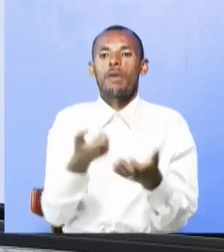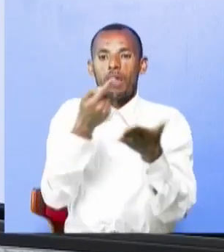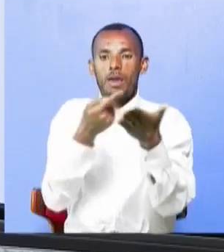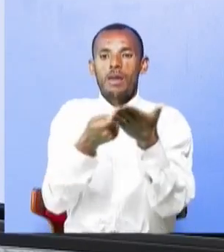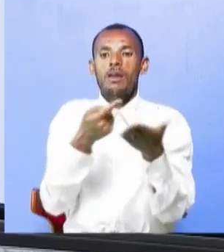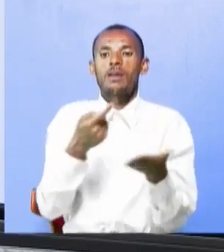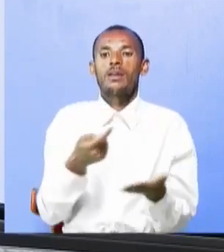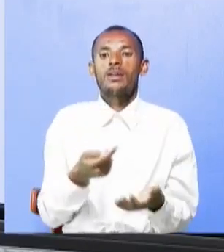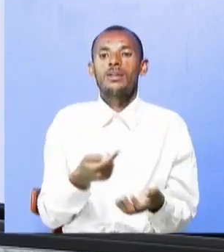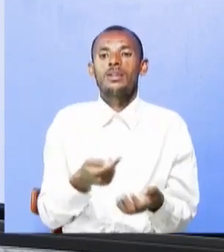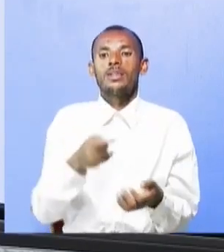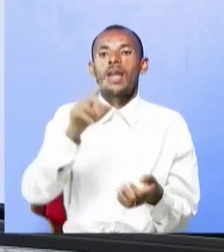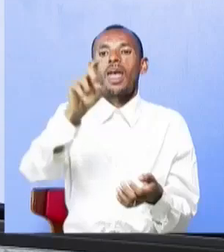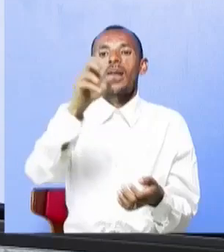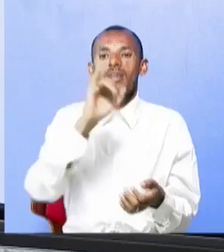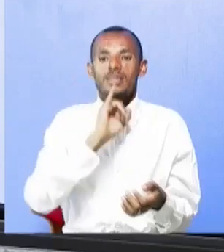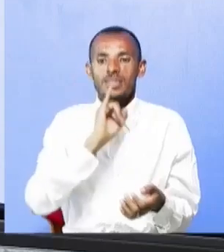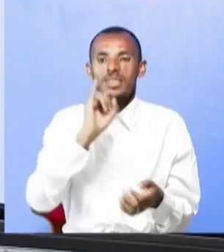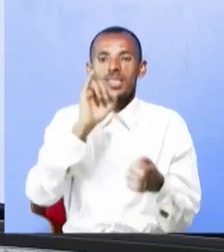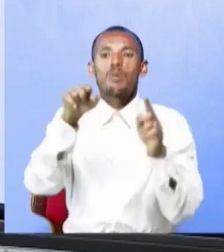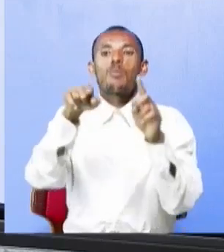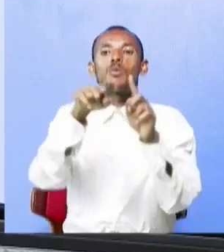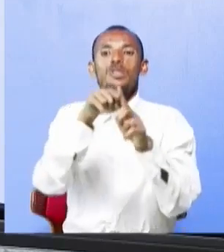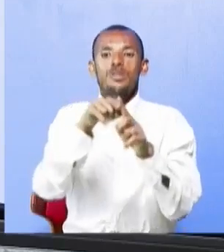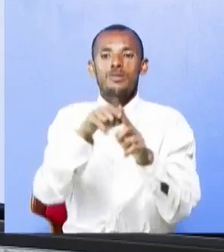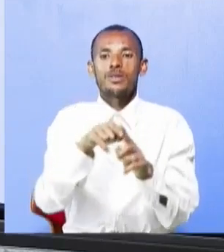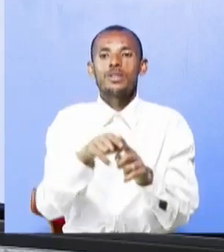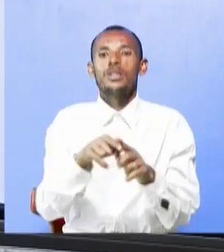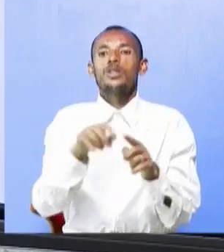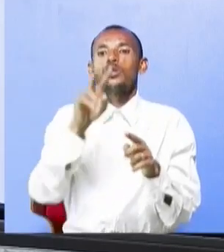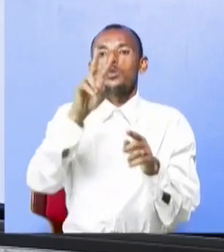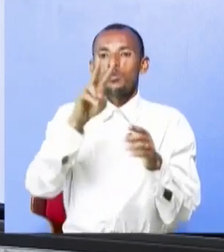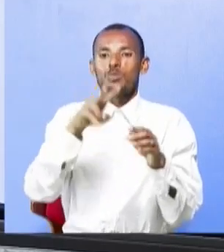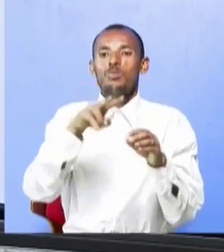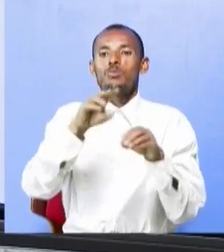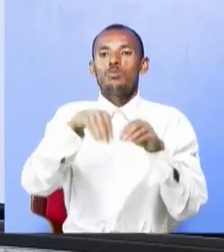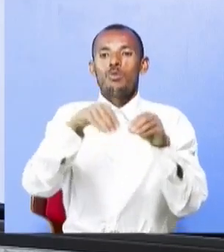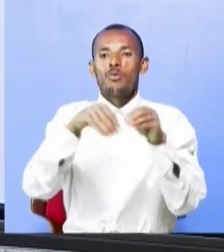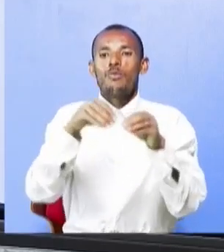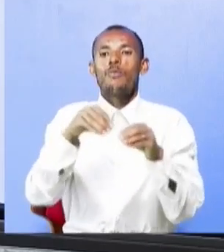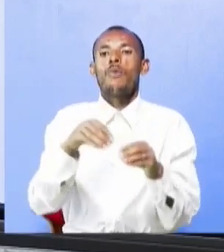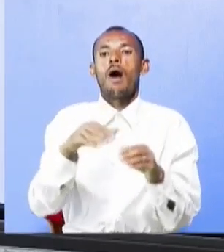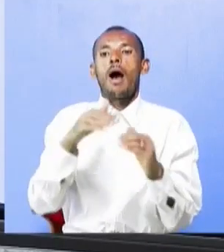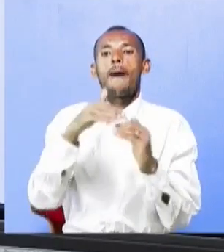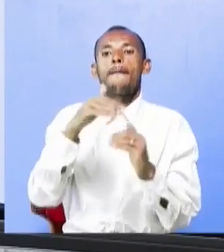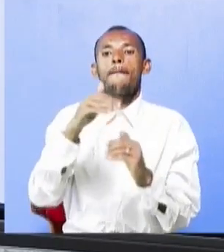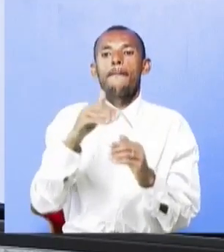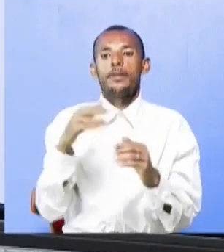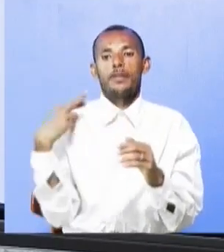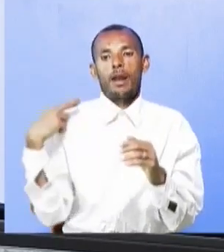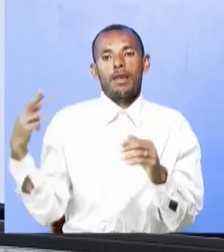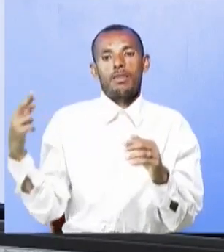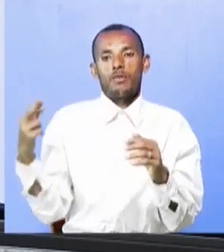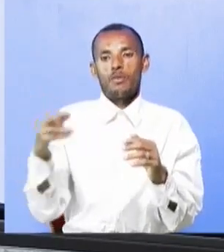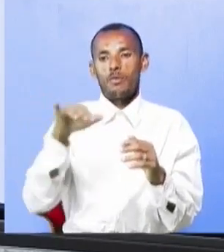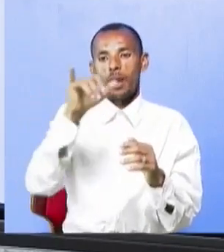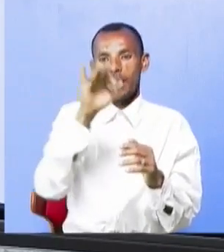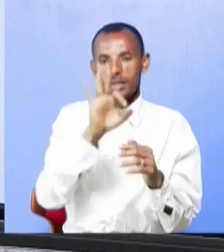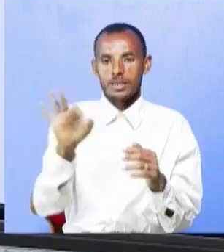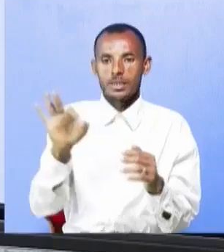here, X is +2, so you need to move 2 units to the right of the